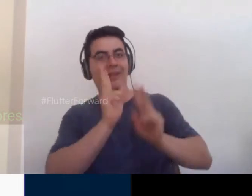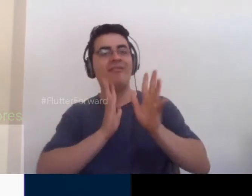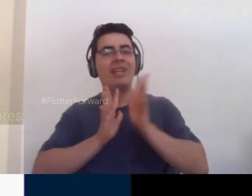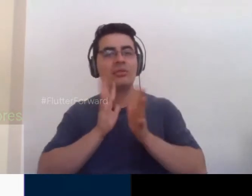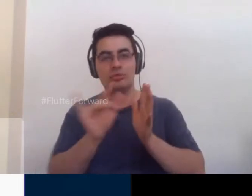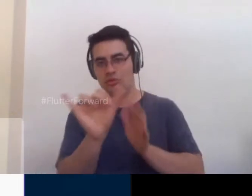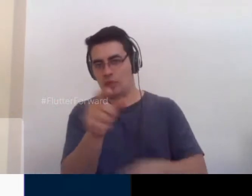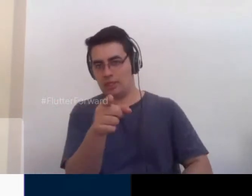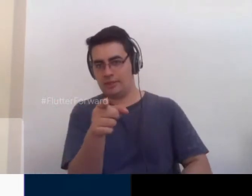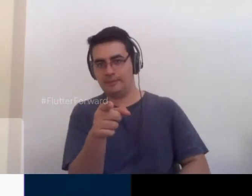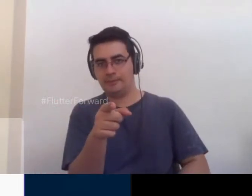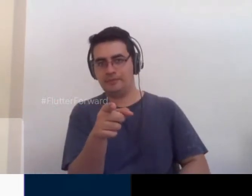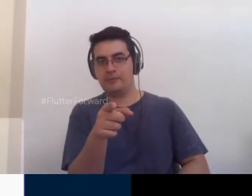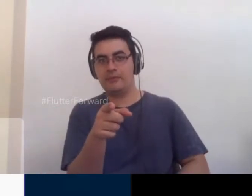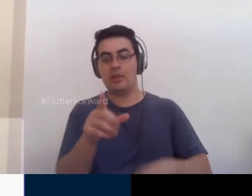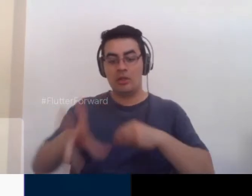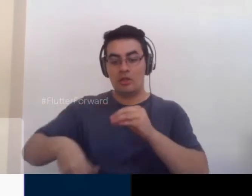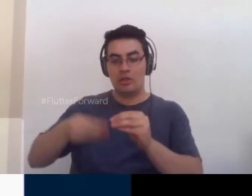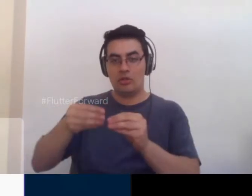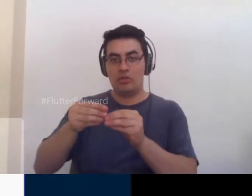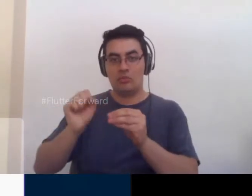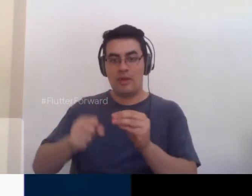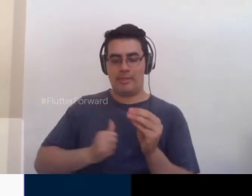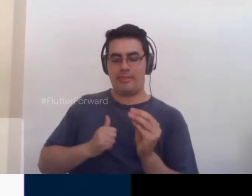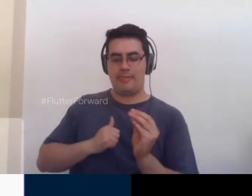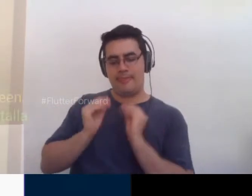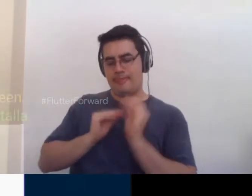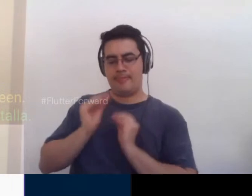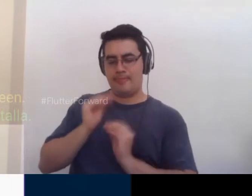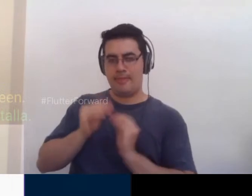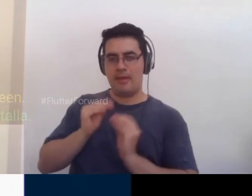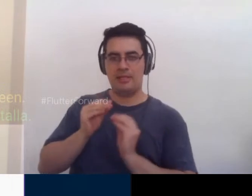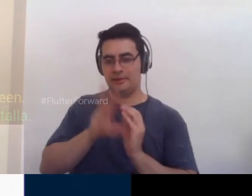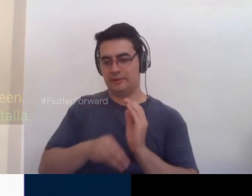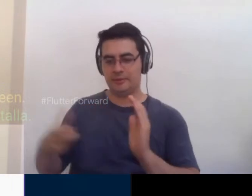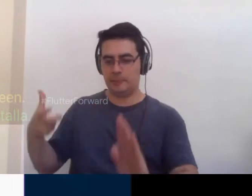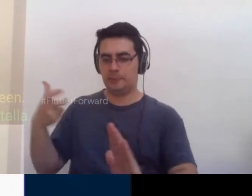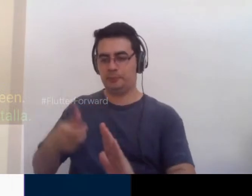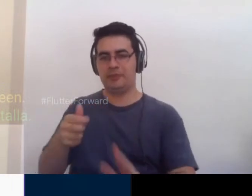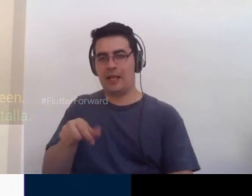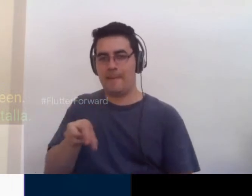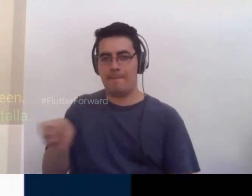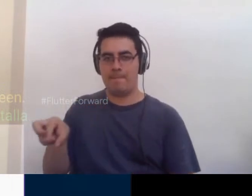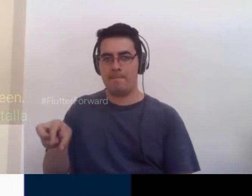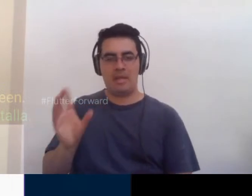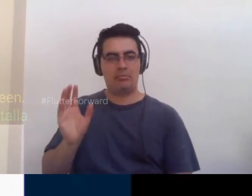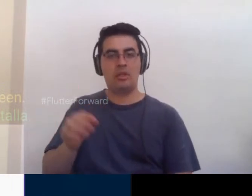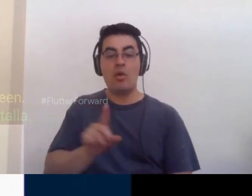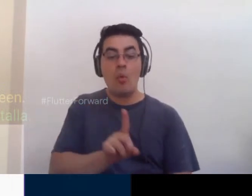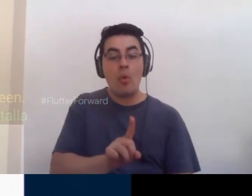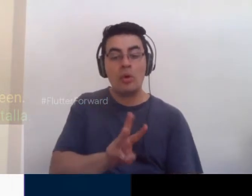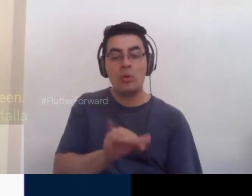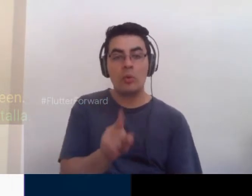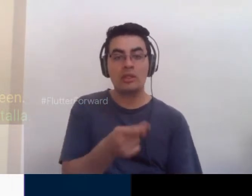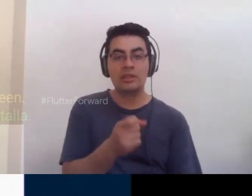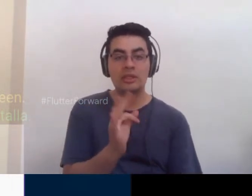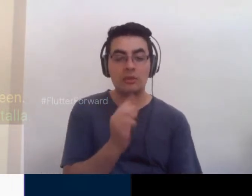own shaders and plug them into your app. So you can apply the effect to one widget or the entire